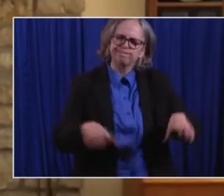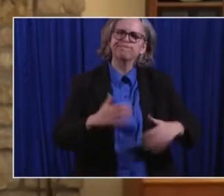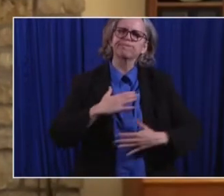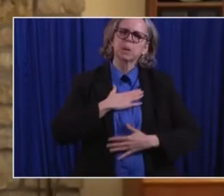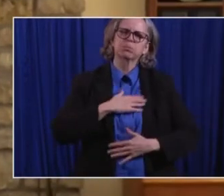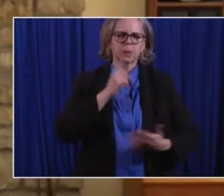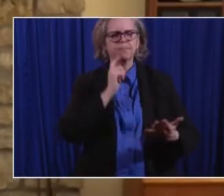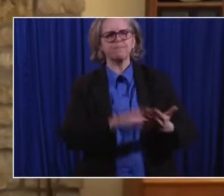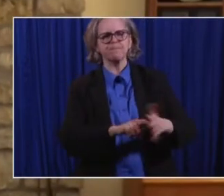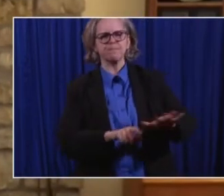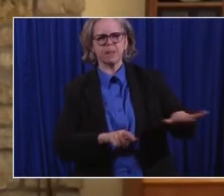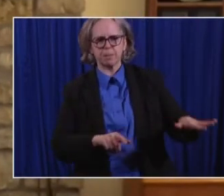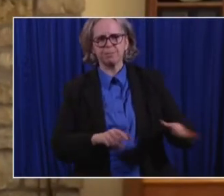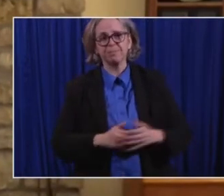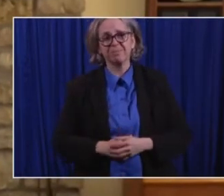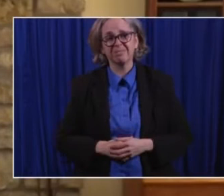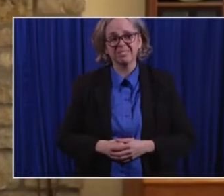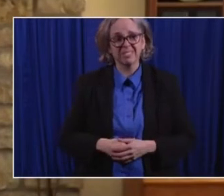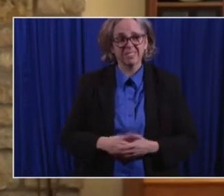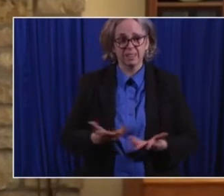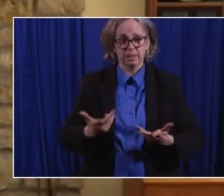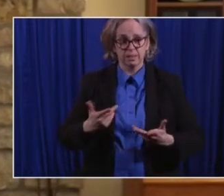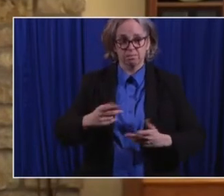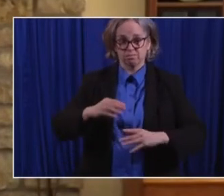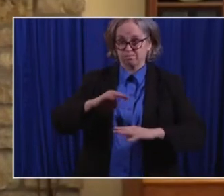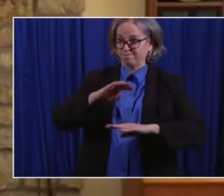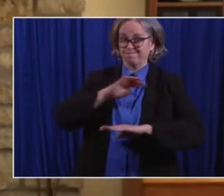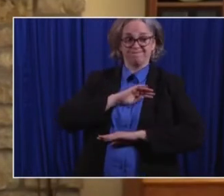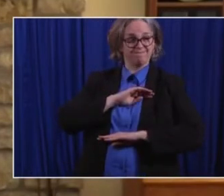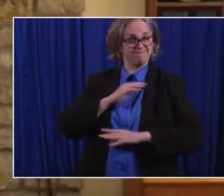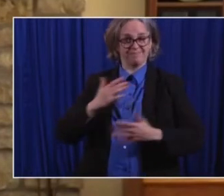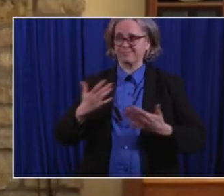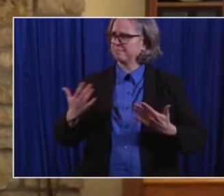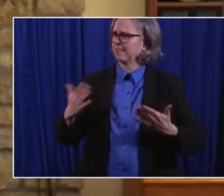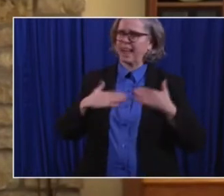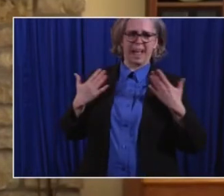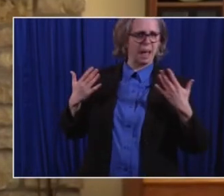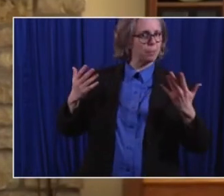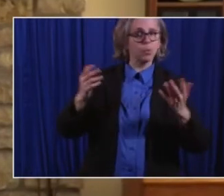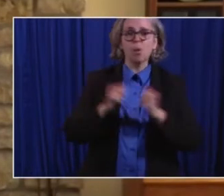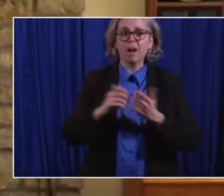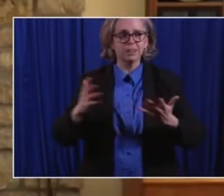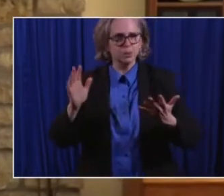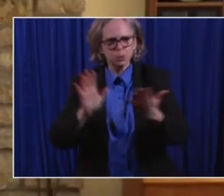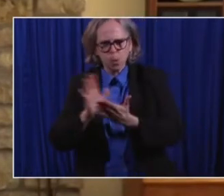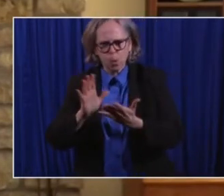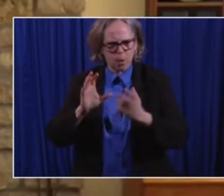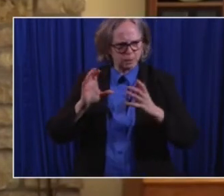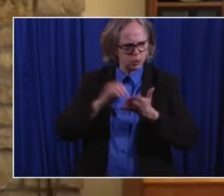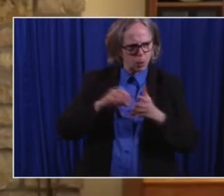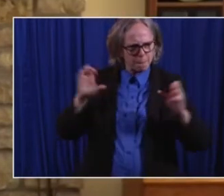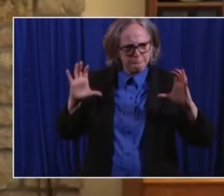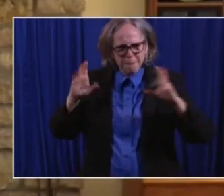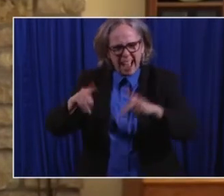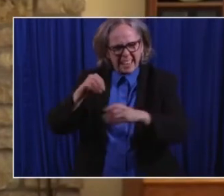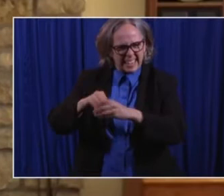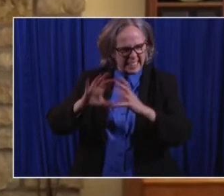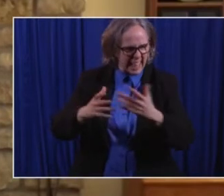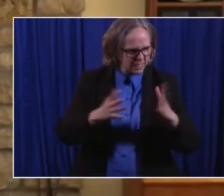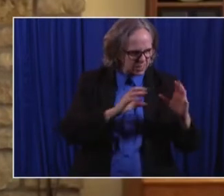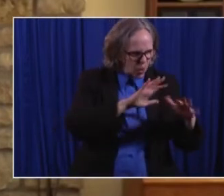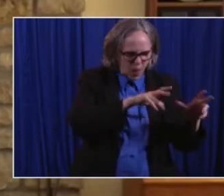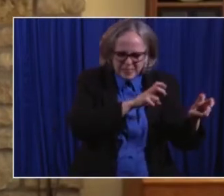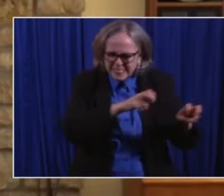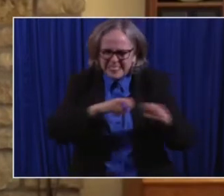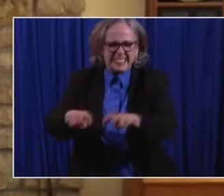happy that this is going to happen, and we're happy right now it's already happened for the great majority of our